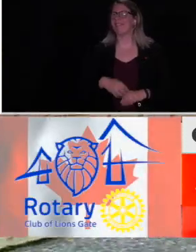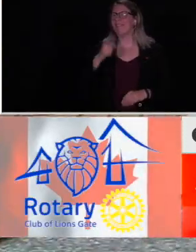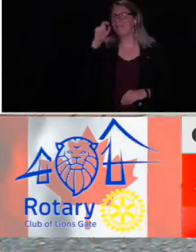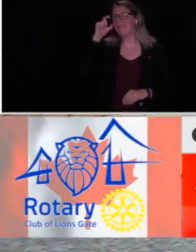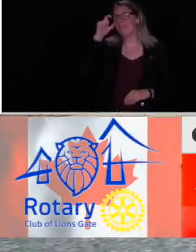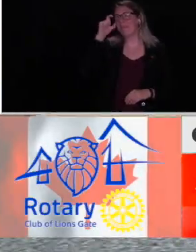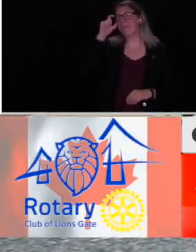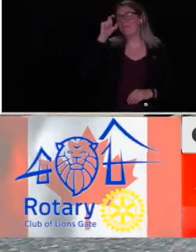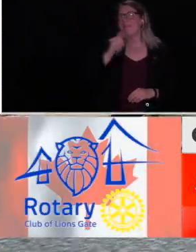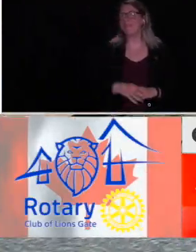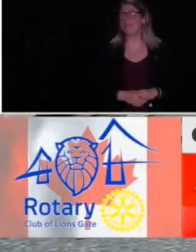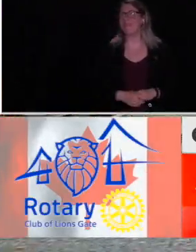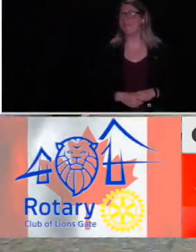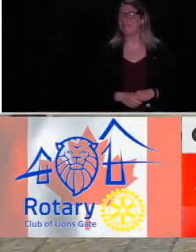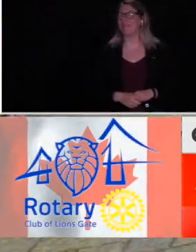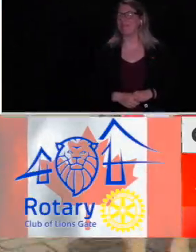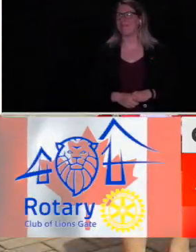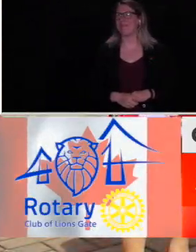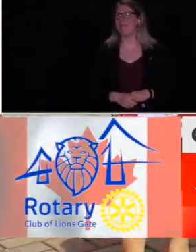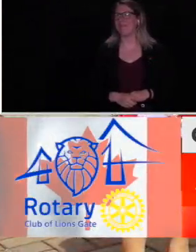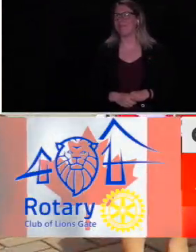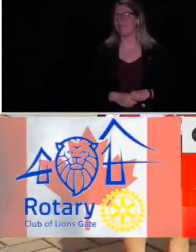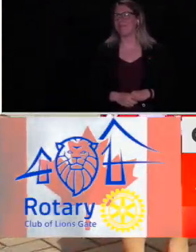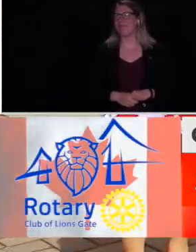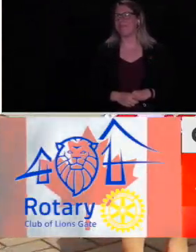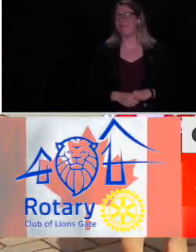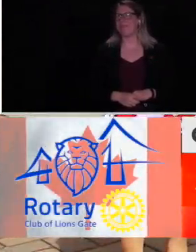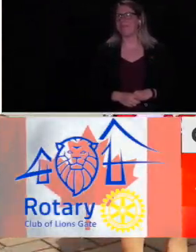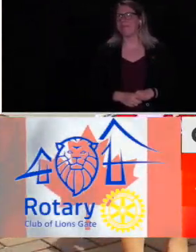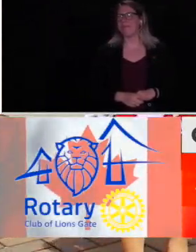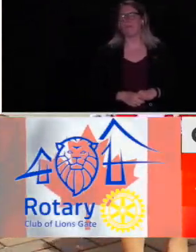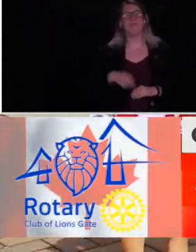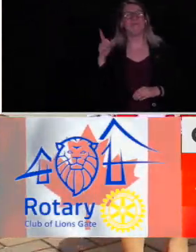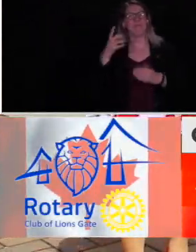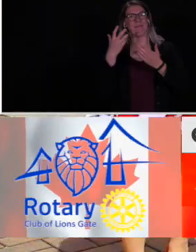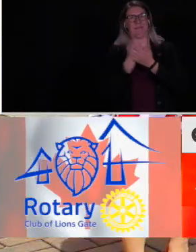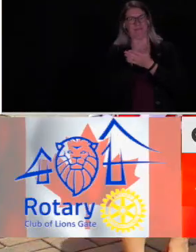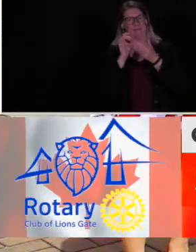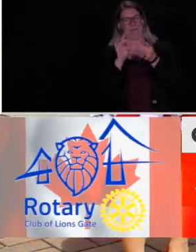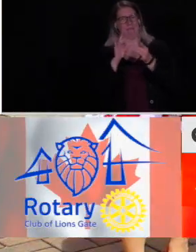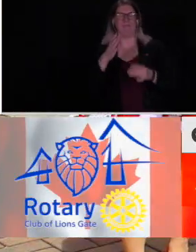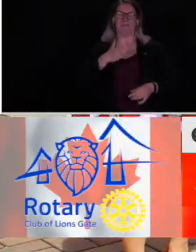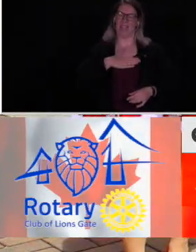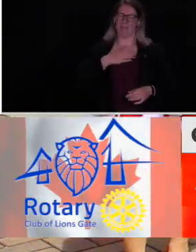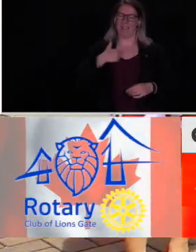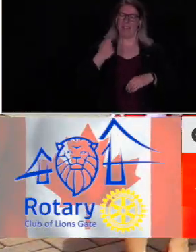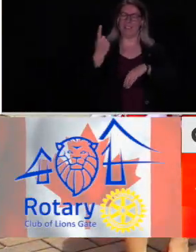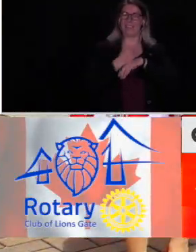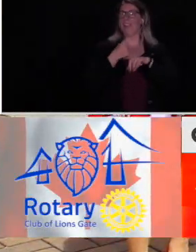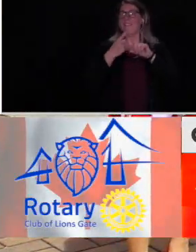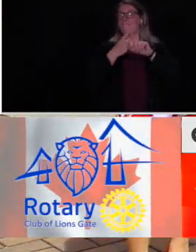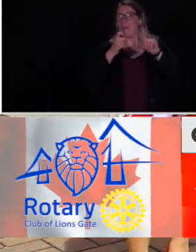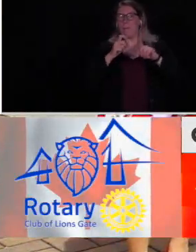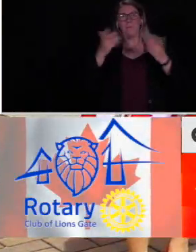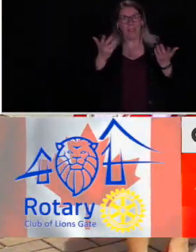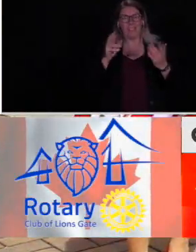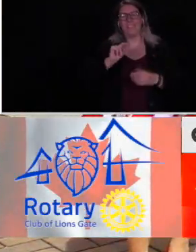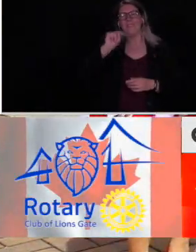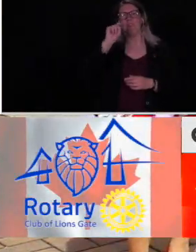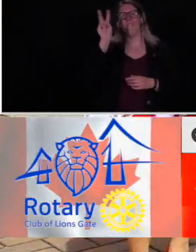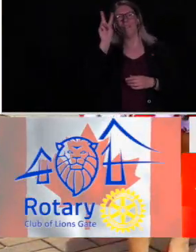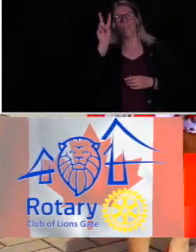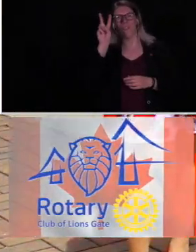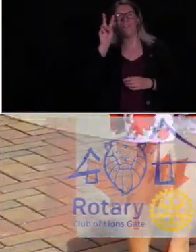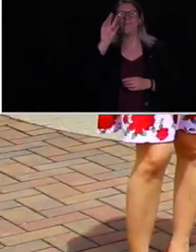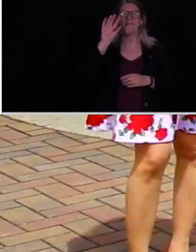Day! Happy Canada Day! Happy Canada Day! Just wanted to say happy Canada Day from North Vancouver, sunrise of